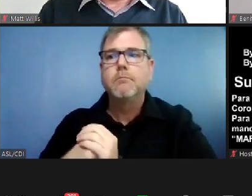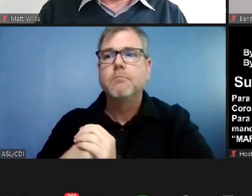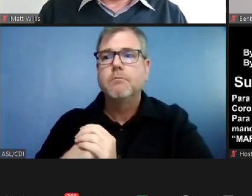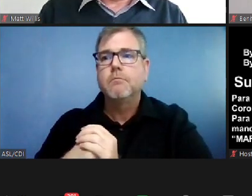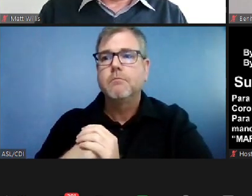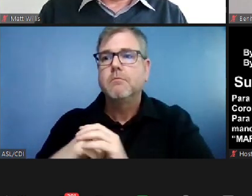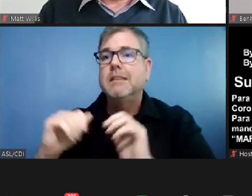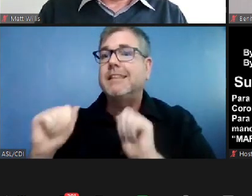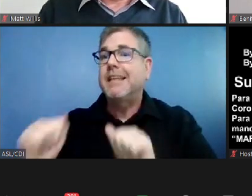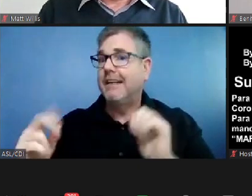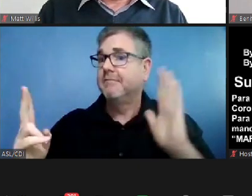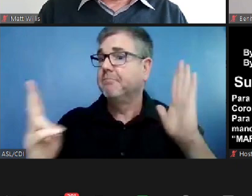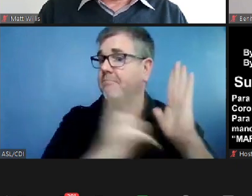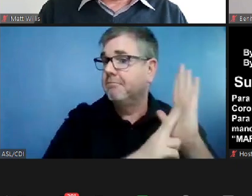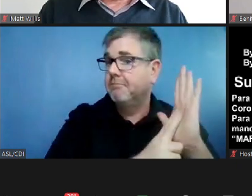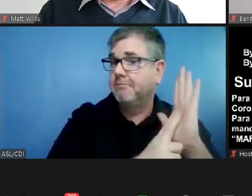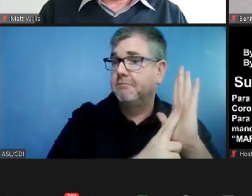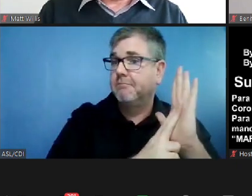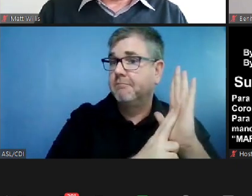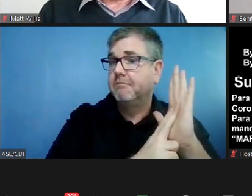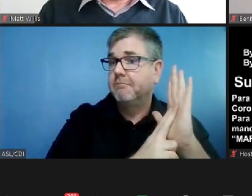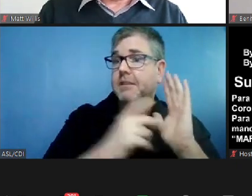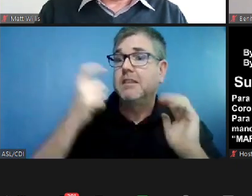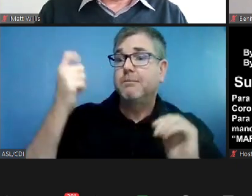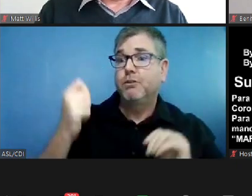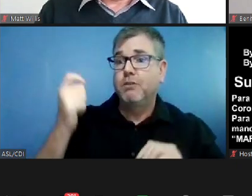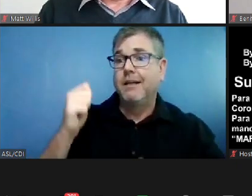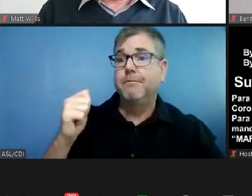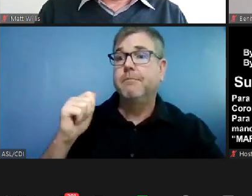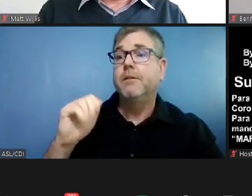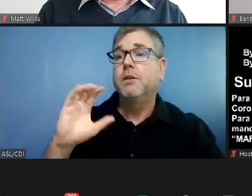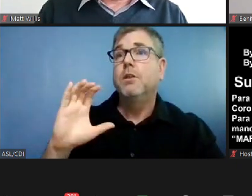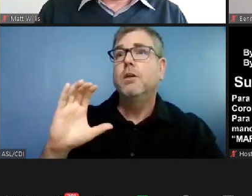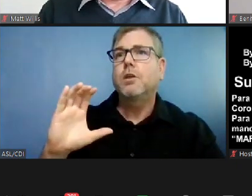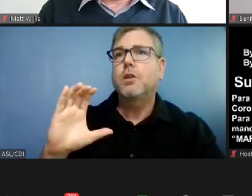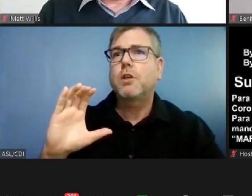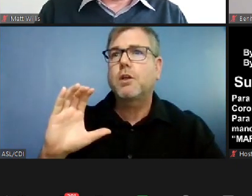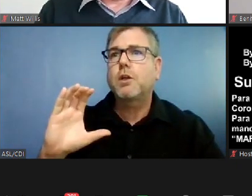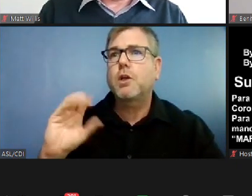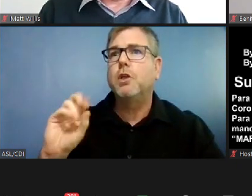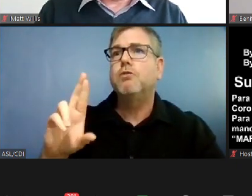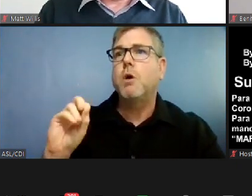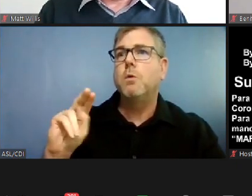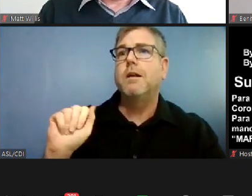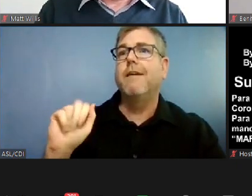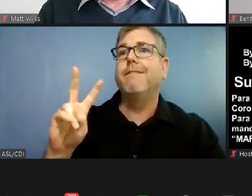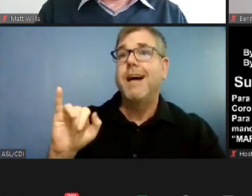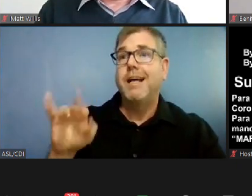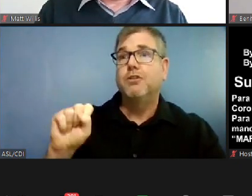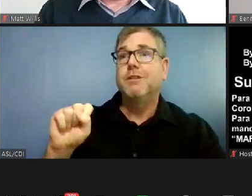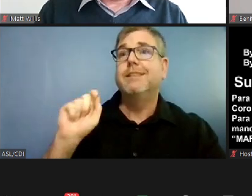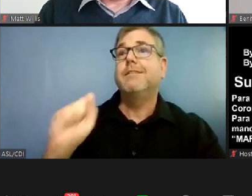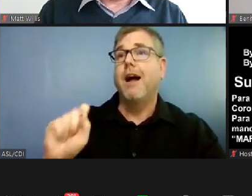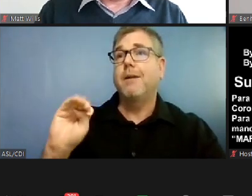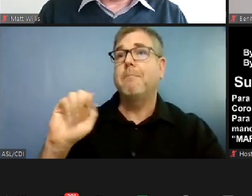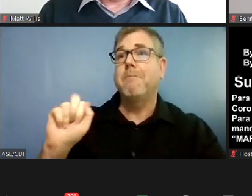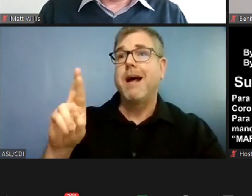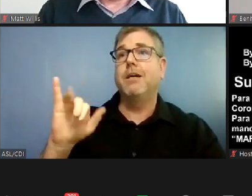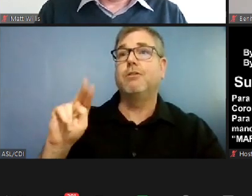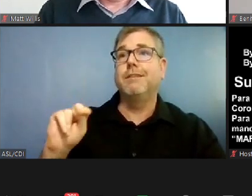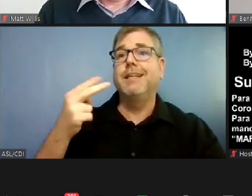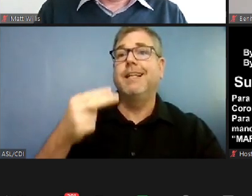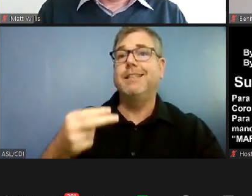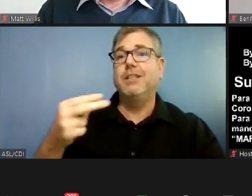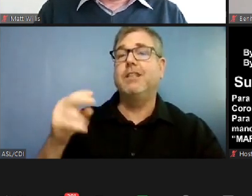coronavirus.marinhhs.org/subscribe. And again, there is a text message there as well, text message option. So with that, we will wrap it up, and we hope to see you again at a